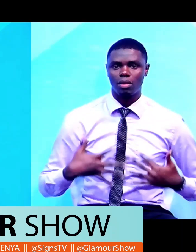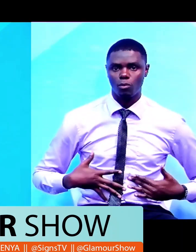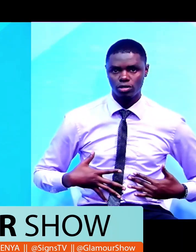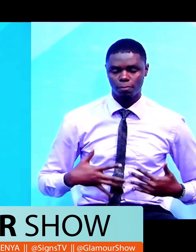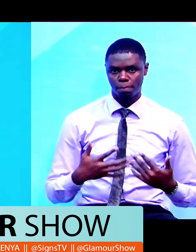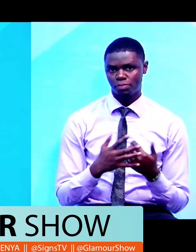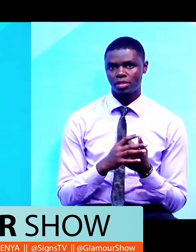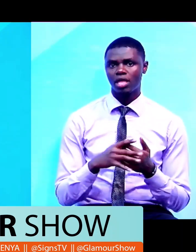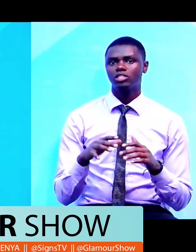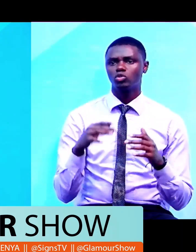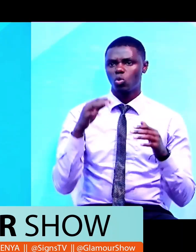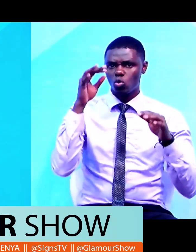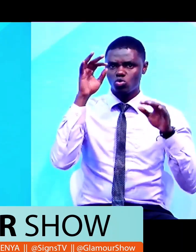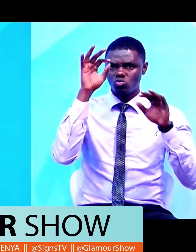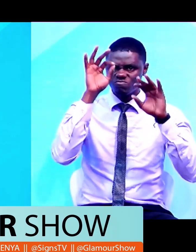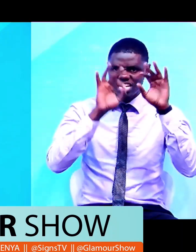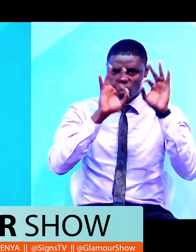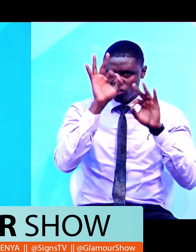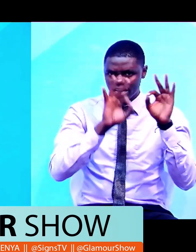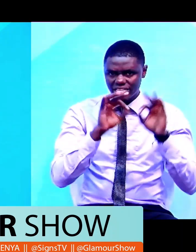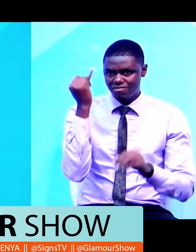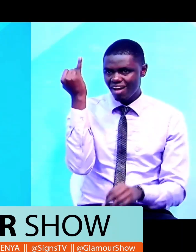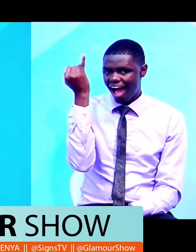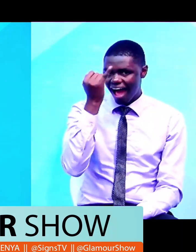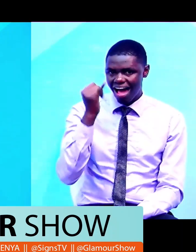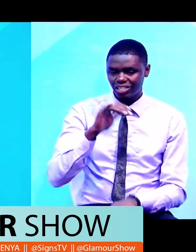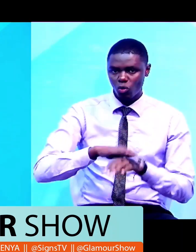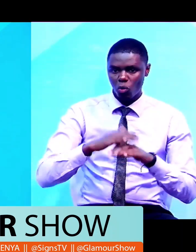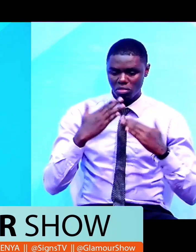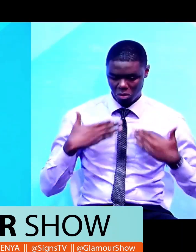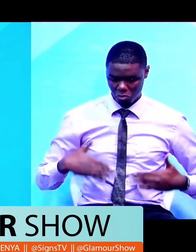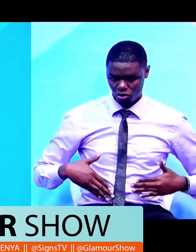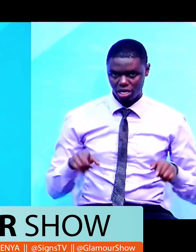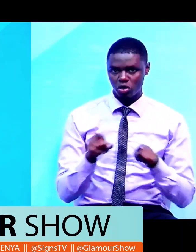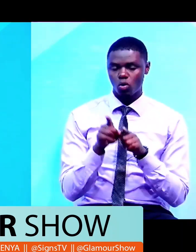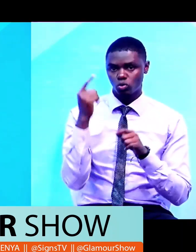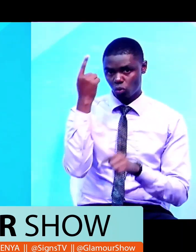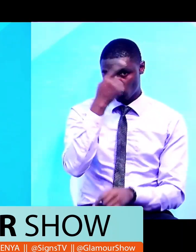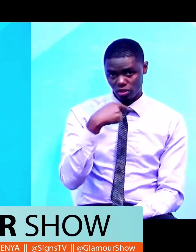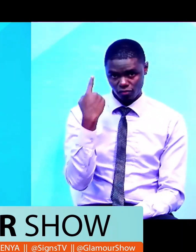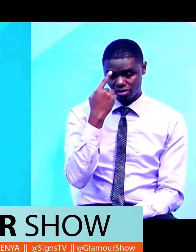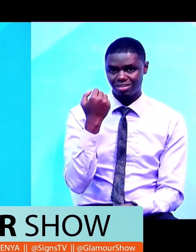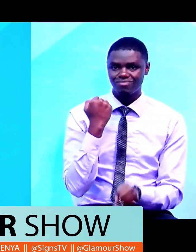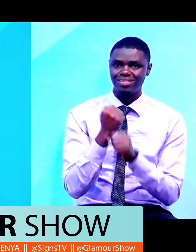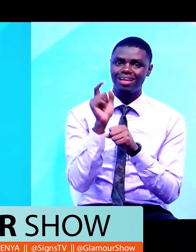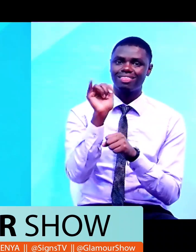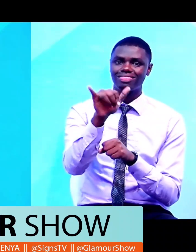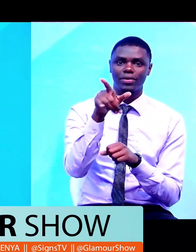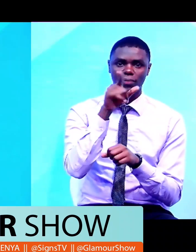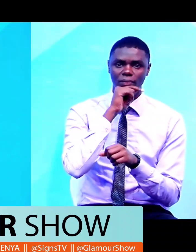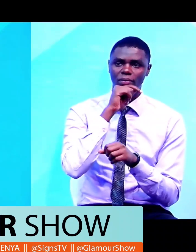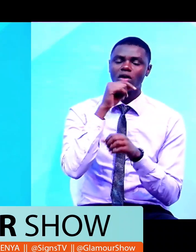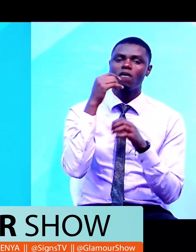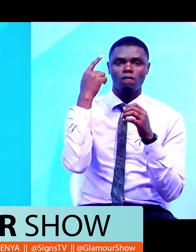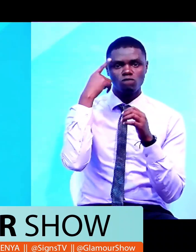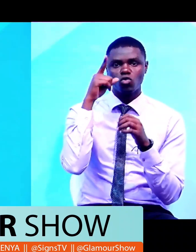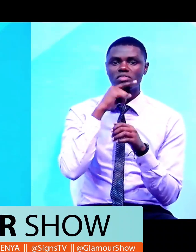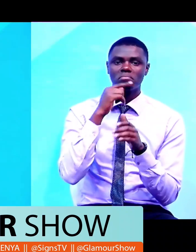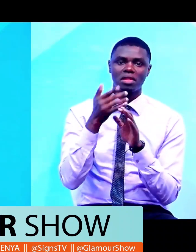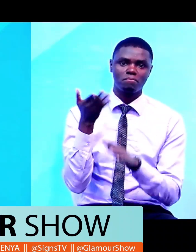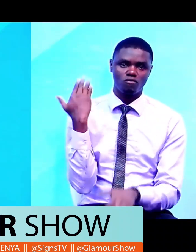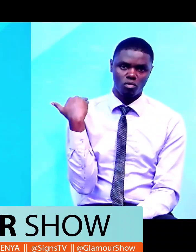the decorative art on the body and on the face. I have done that for men before.